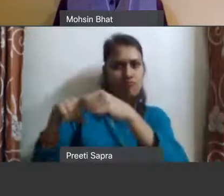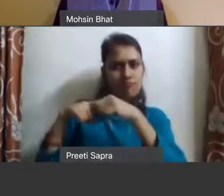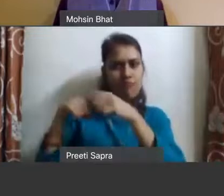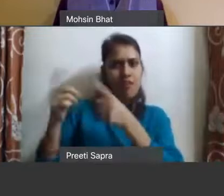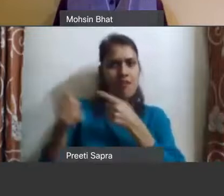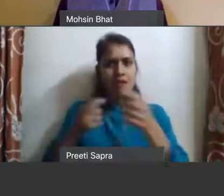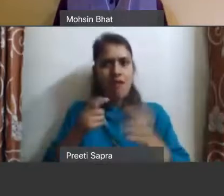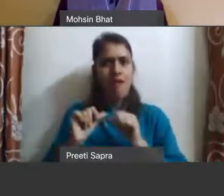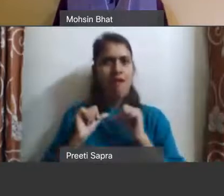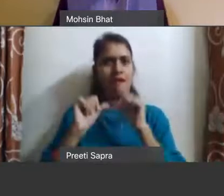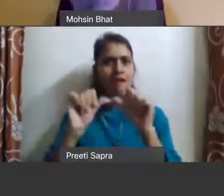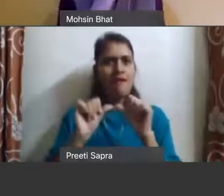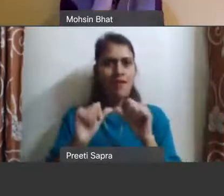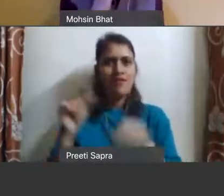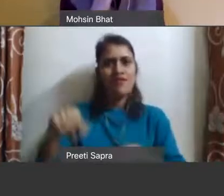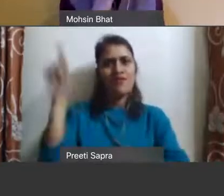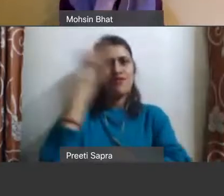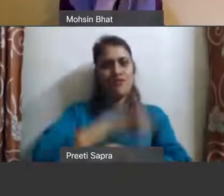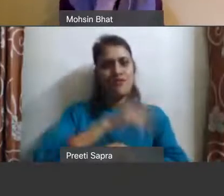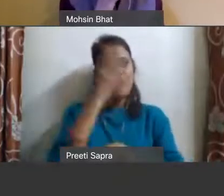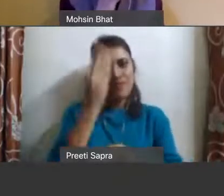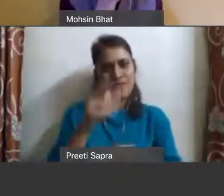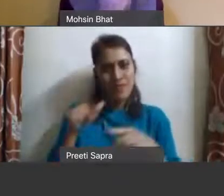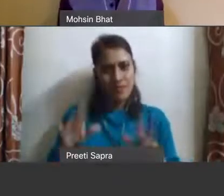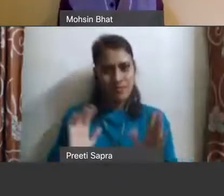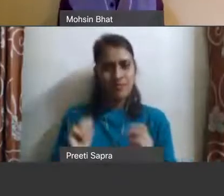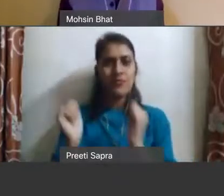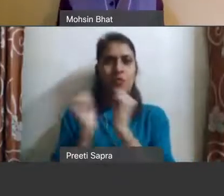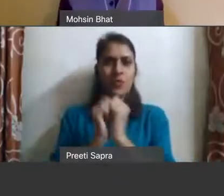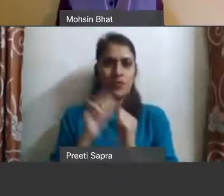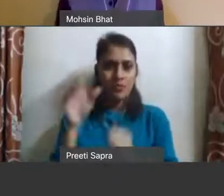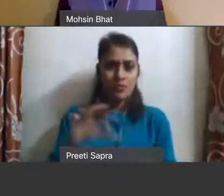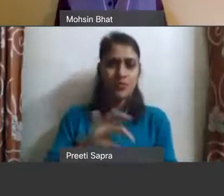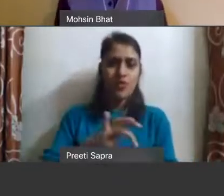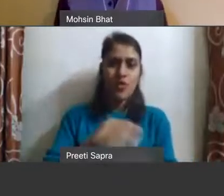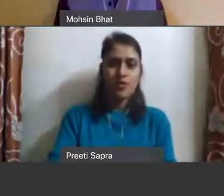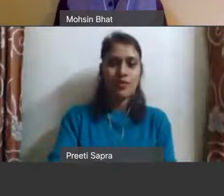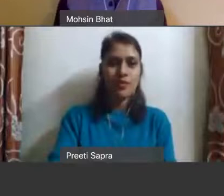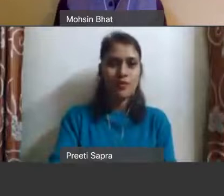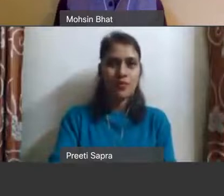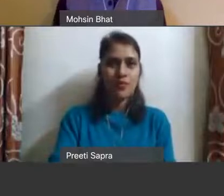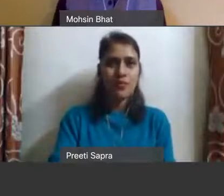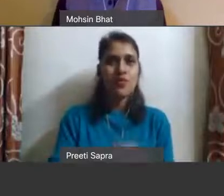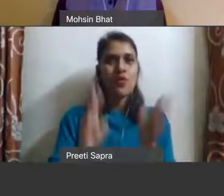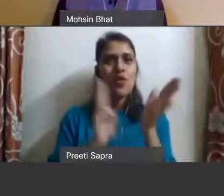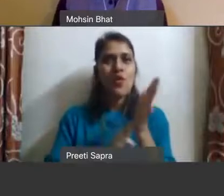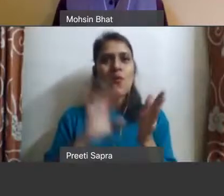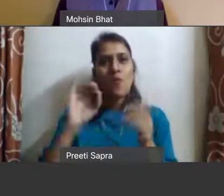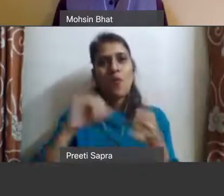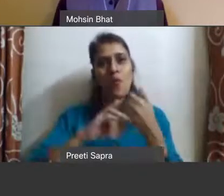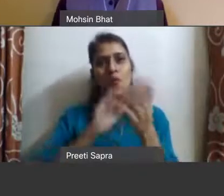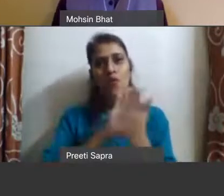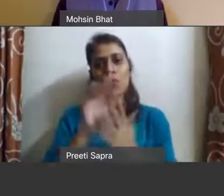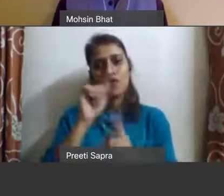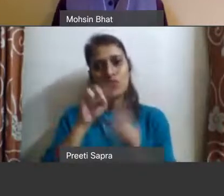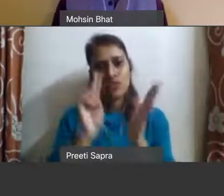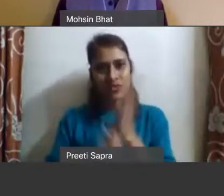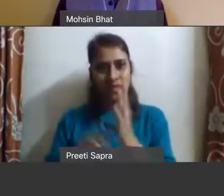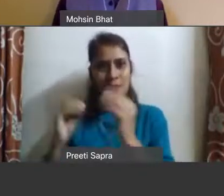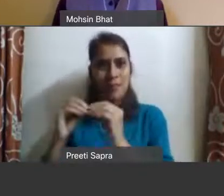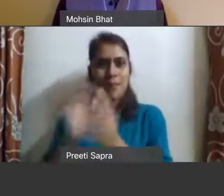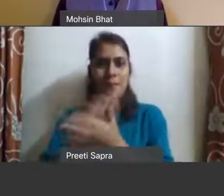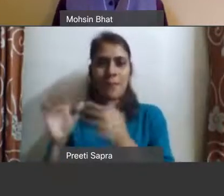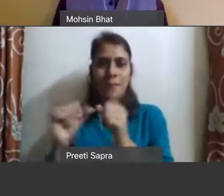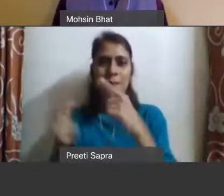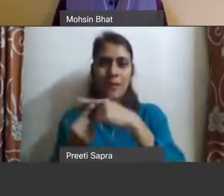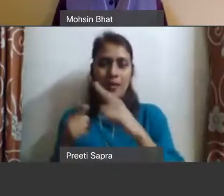than our two panelists here this evening. We have with us Dr. Mohsin Alam Bhatt, who is an associate professor at the Jindal Global